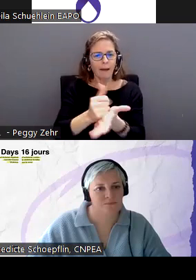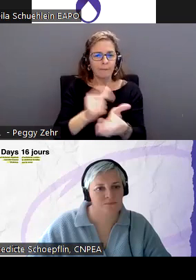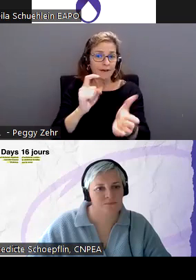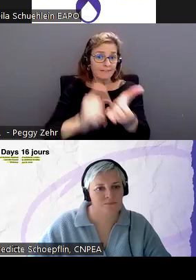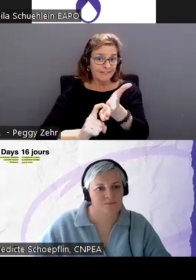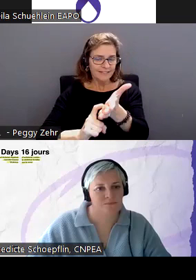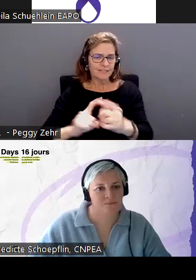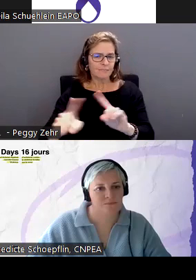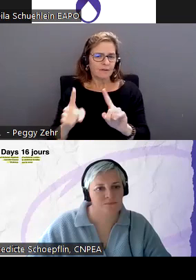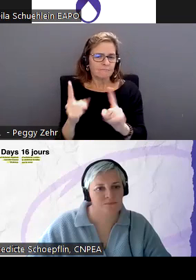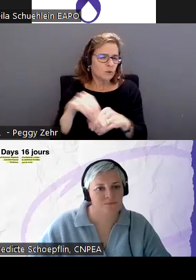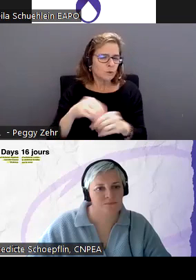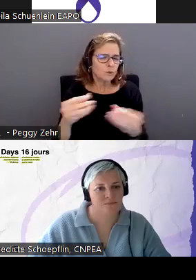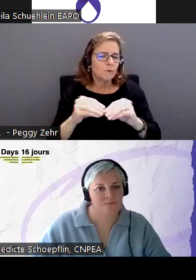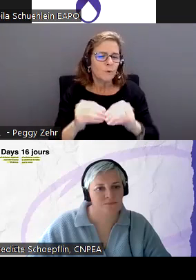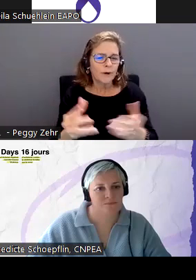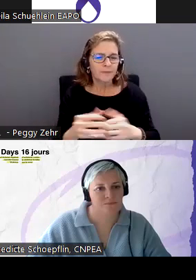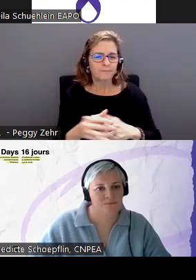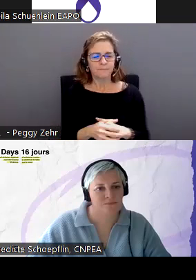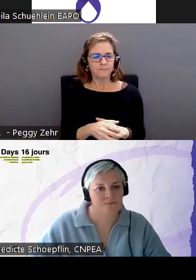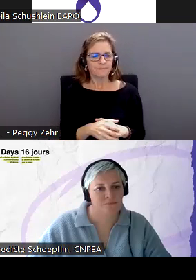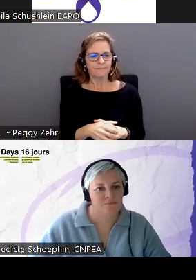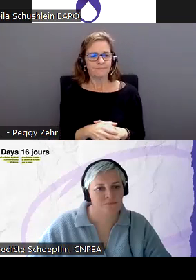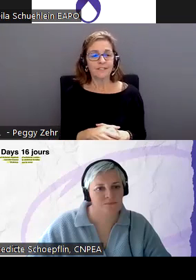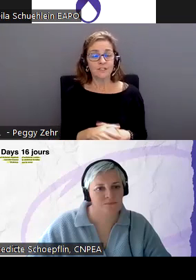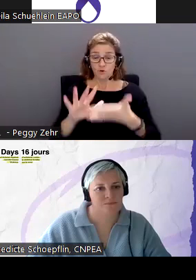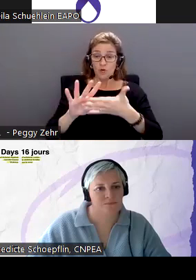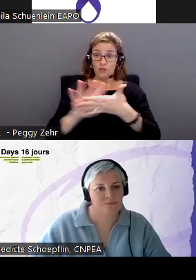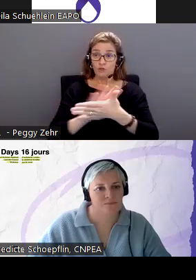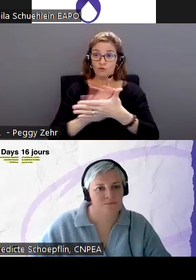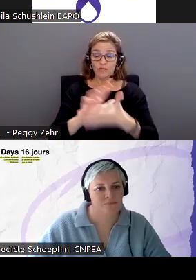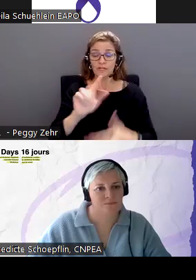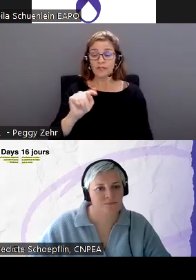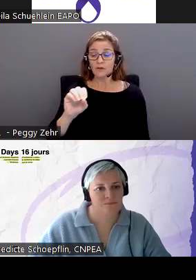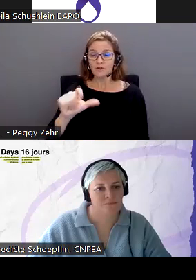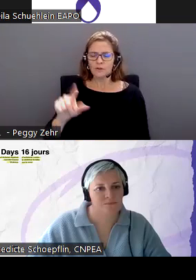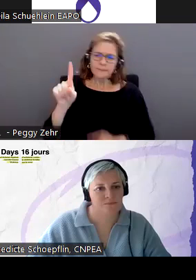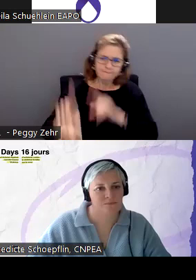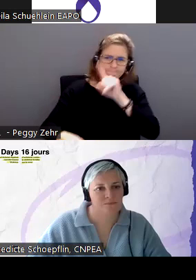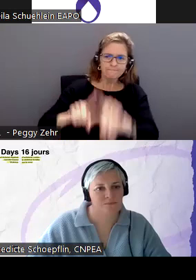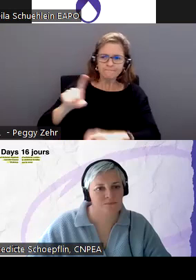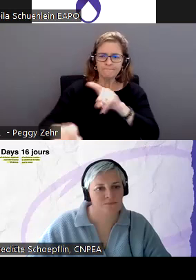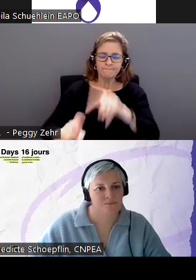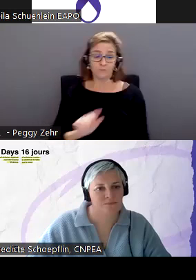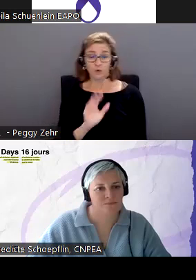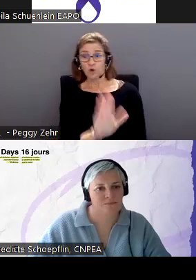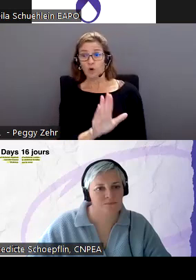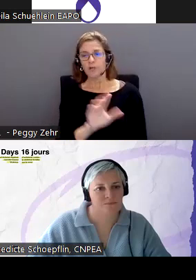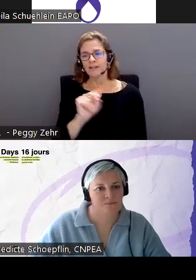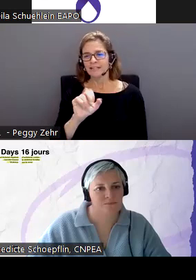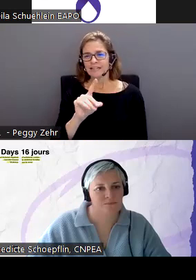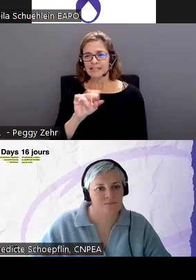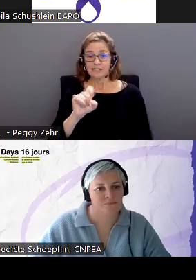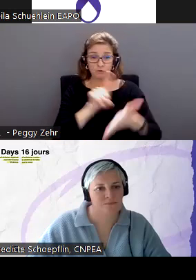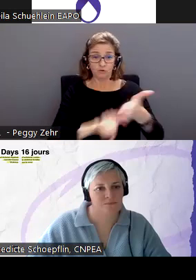The idea of screening tools themselves, her research says, no,